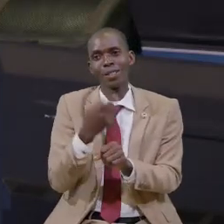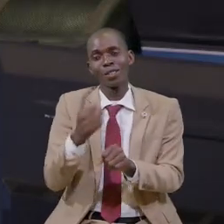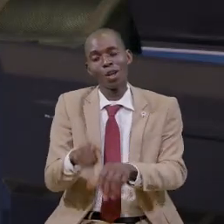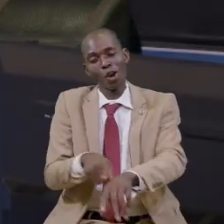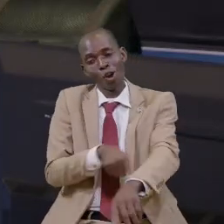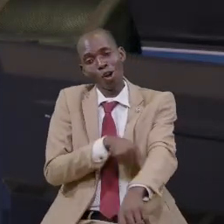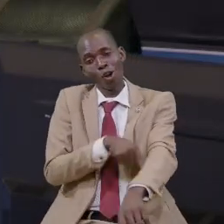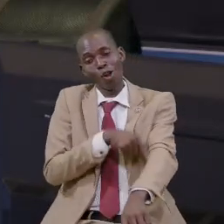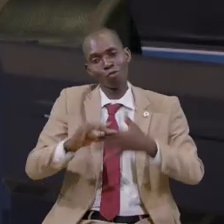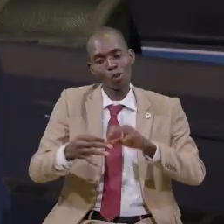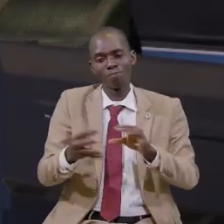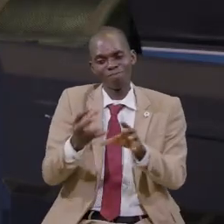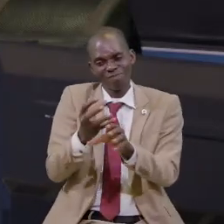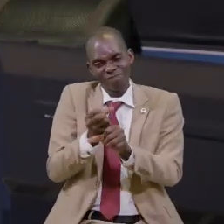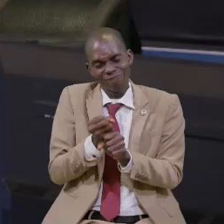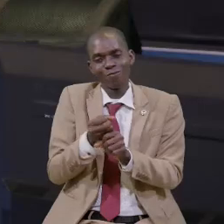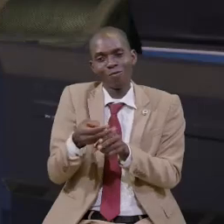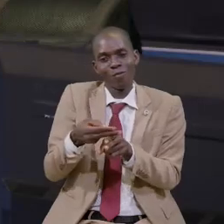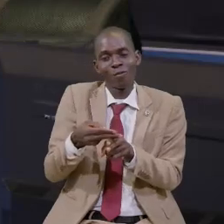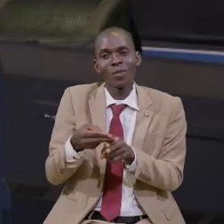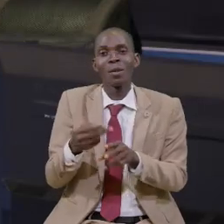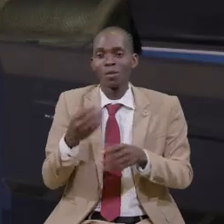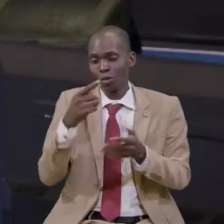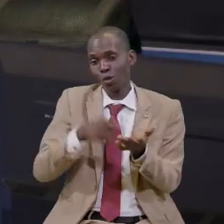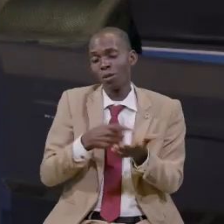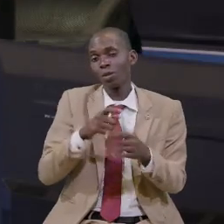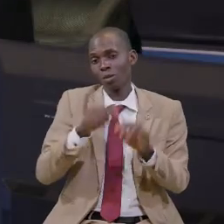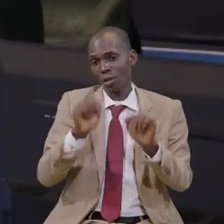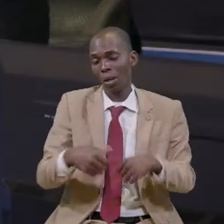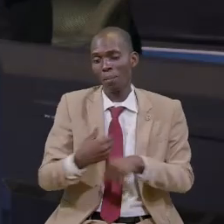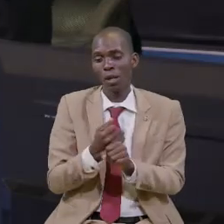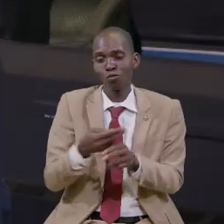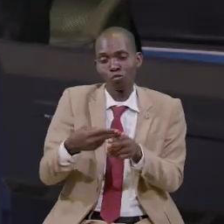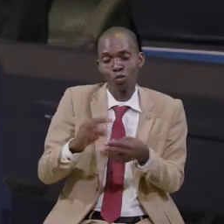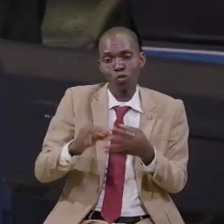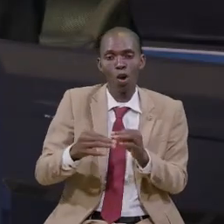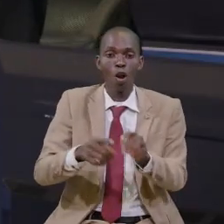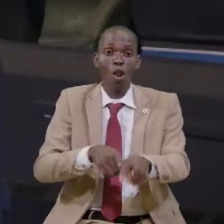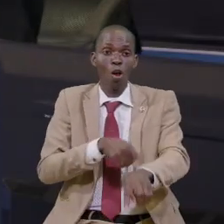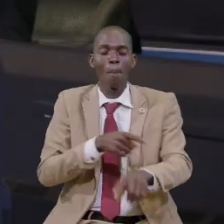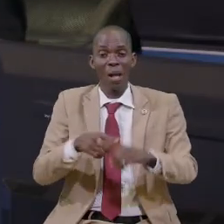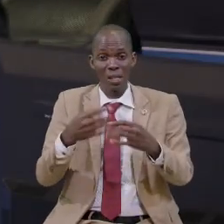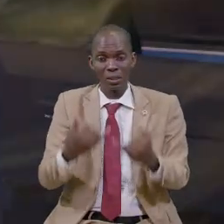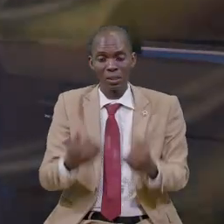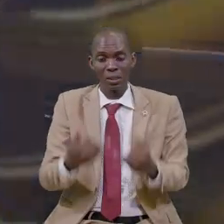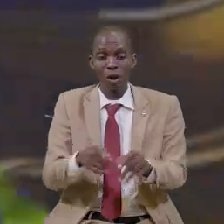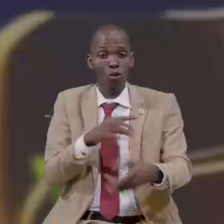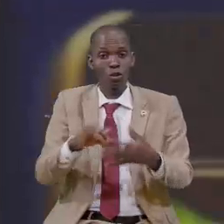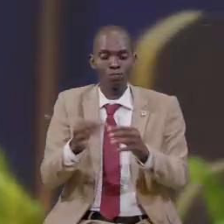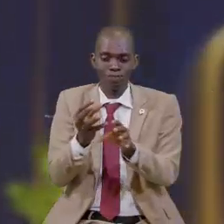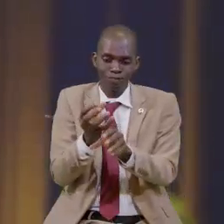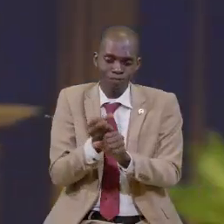but we should make a long story short today. Now, they bound them up and they cast